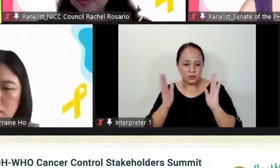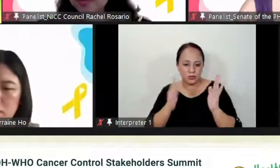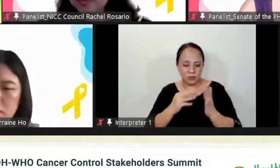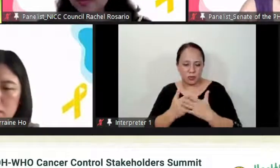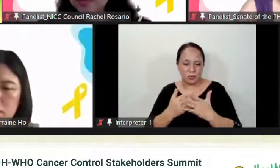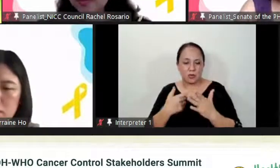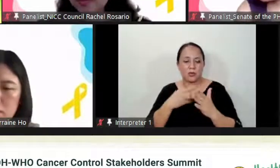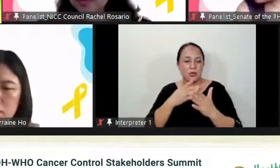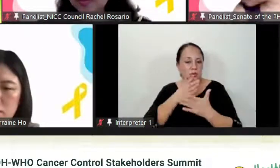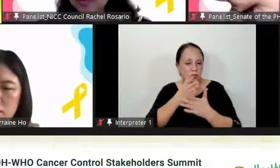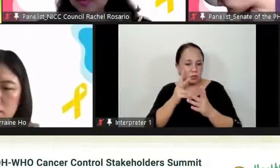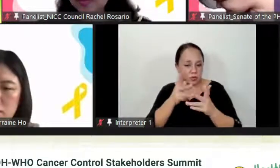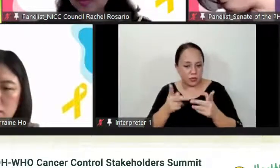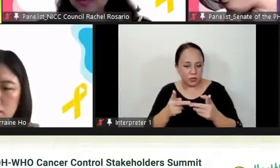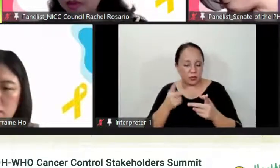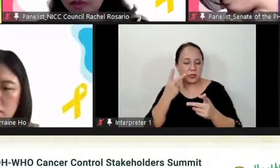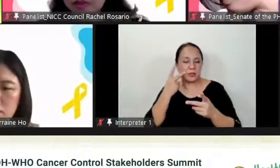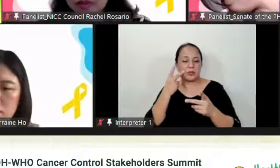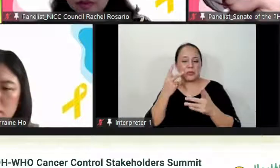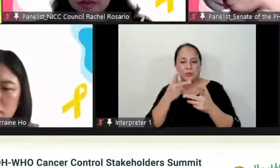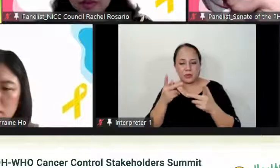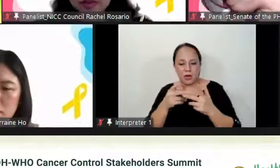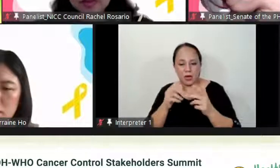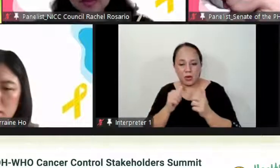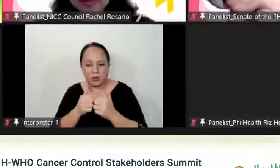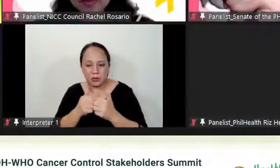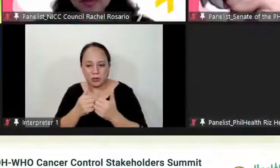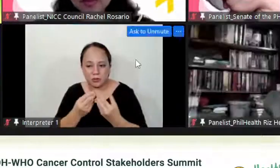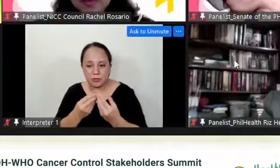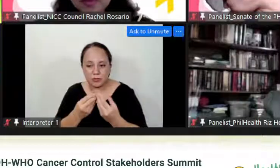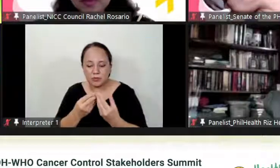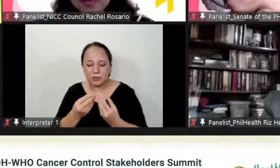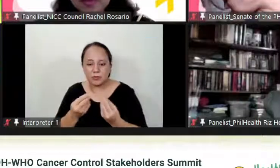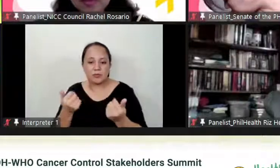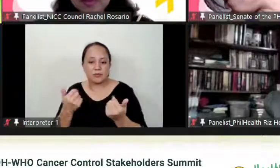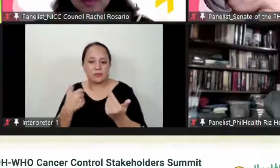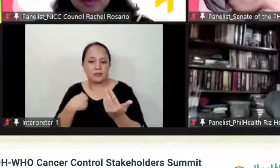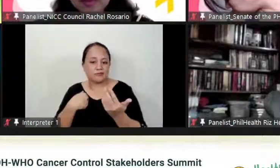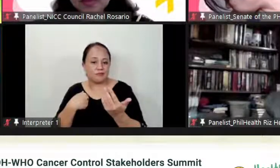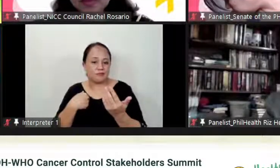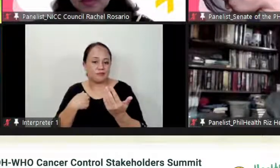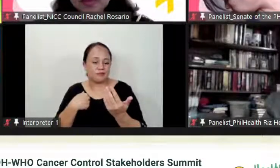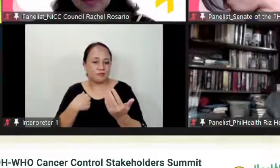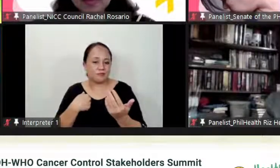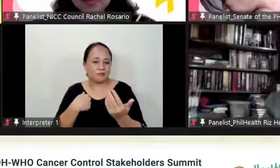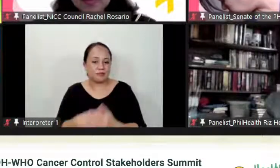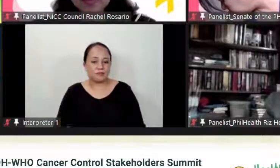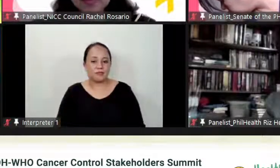to your place, look at your place, how it can be done, and so on.